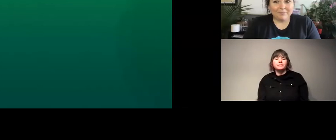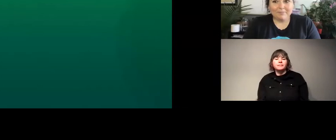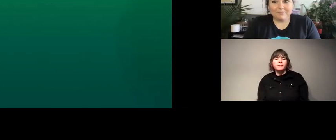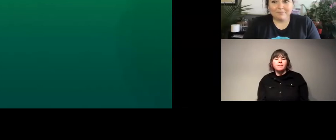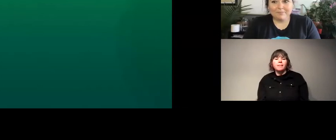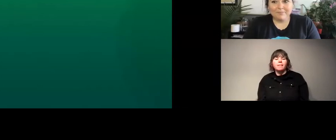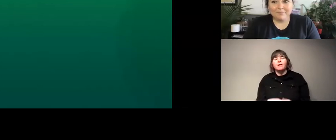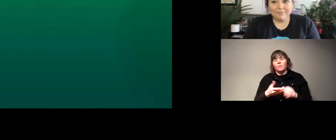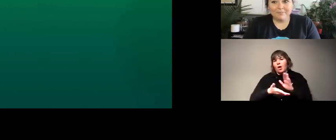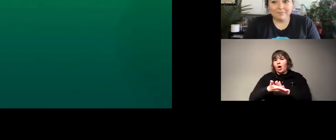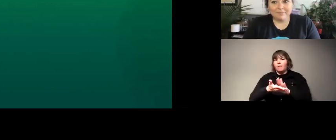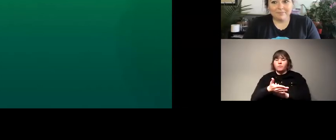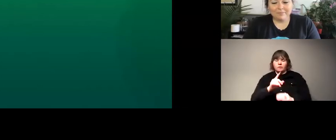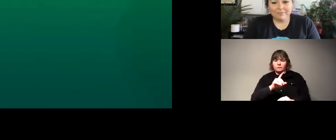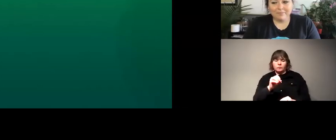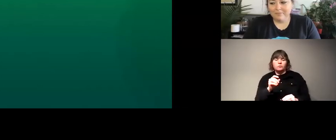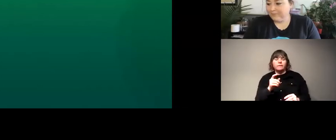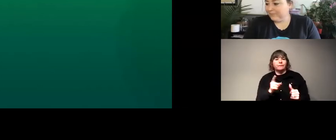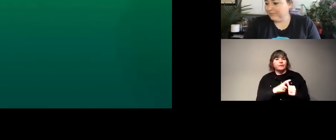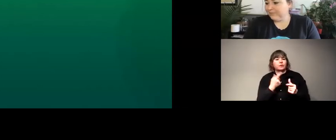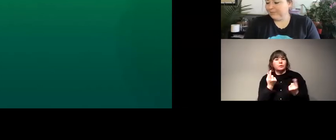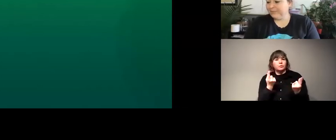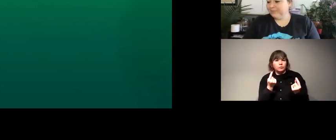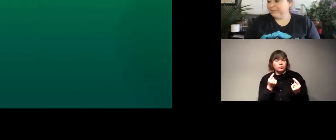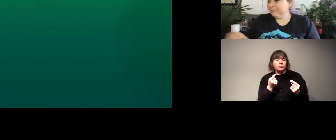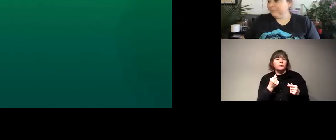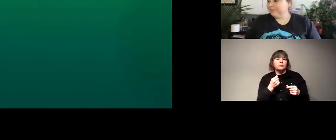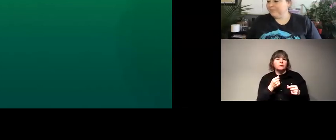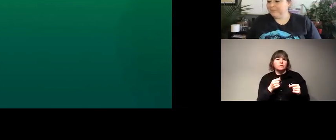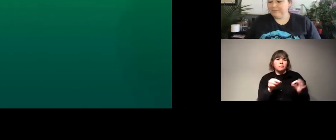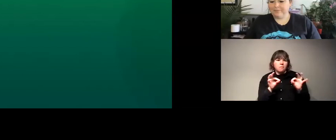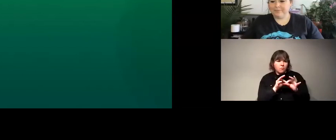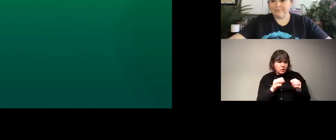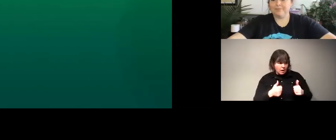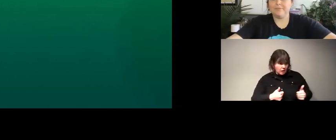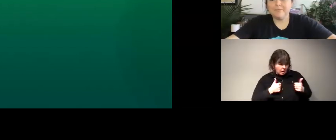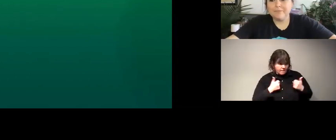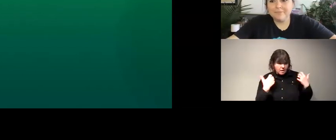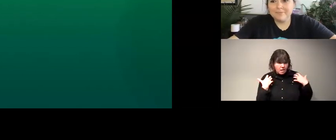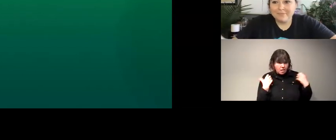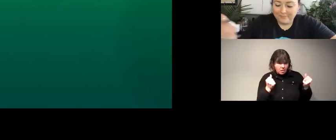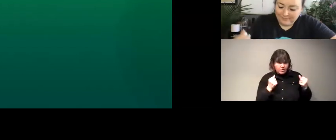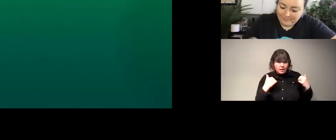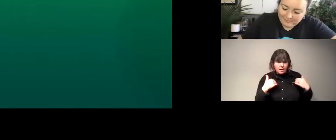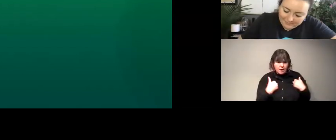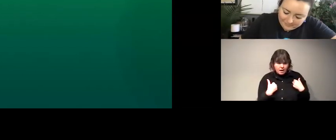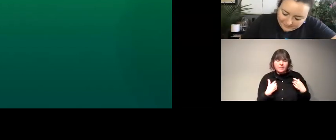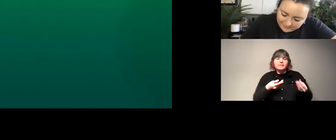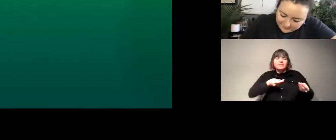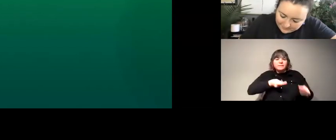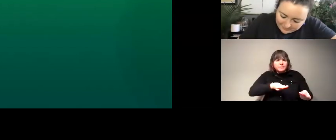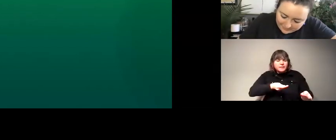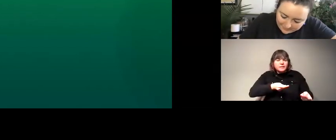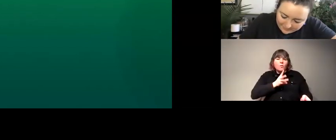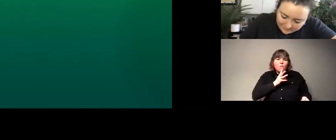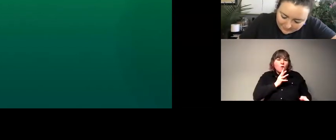we're operating in our job, the first thing we're going to do in the morning is make sure that all of our animals are alive, healthy, and make sure that they get food